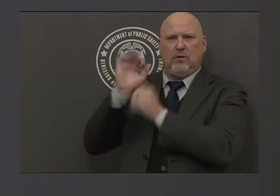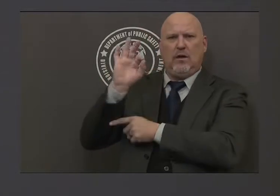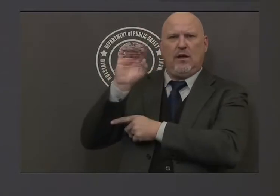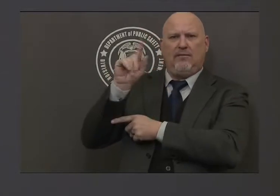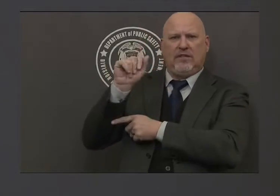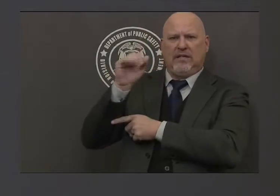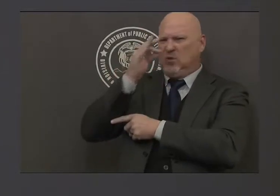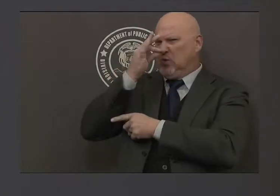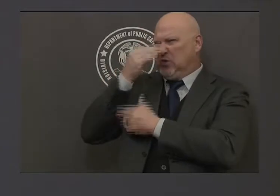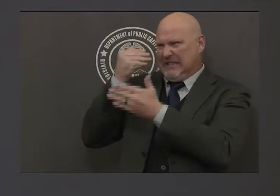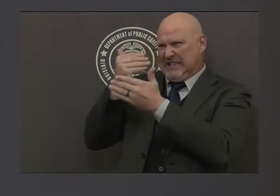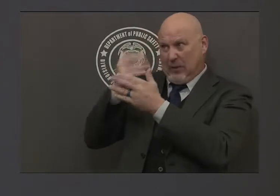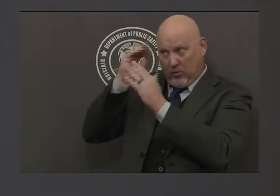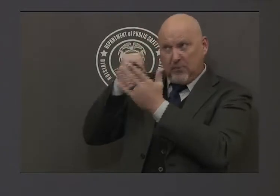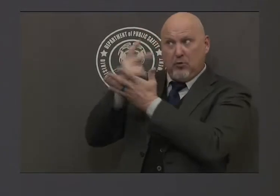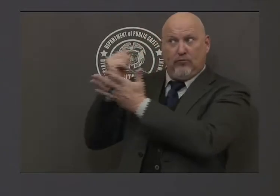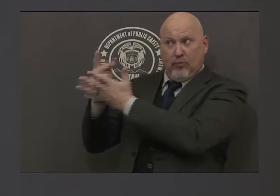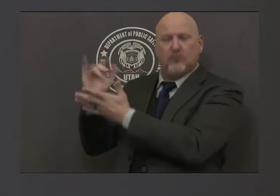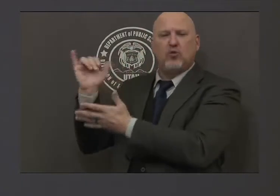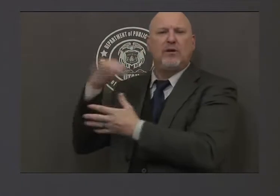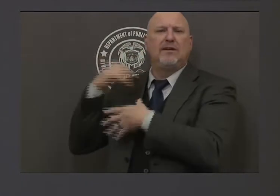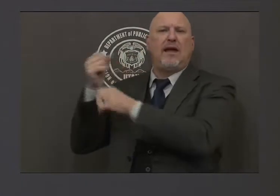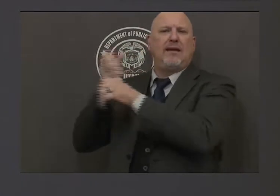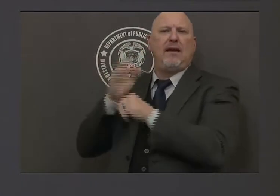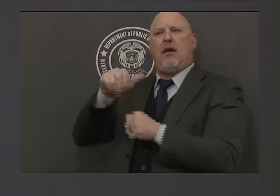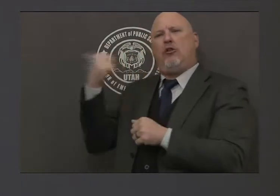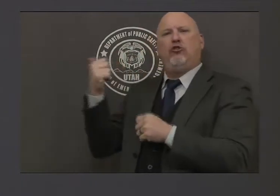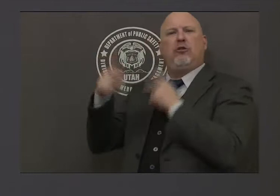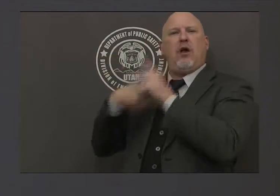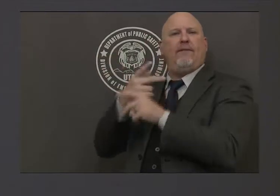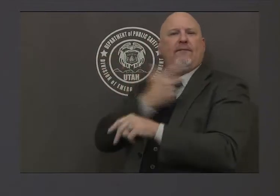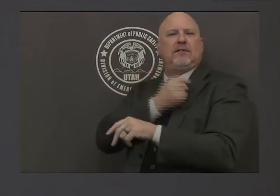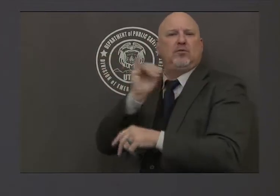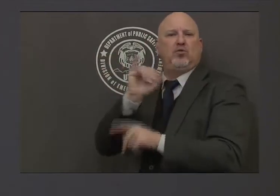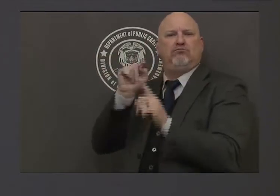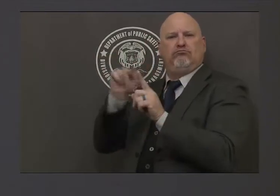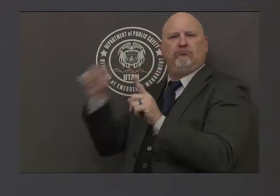He's over, in fact, the vaccine distribution side.